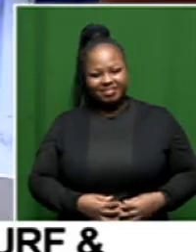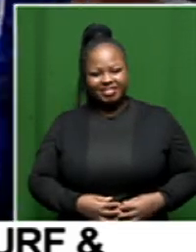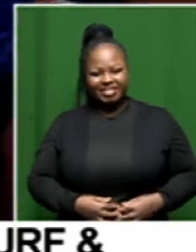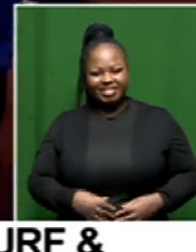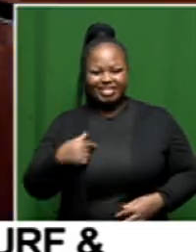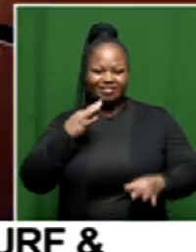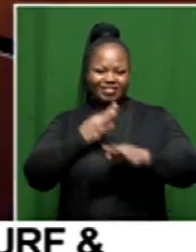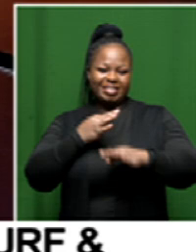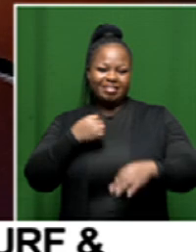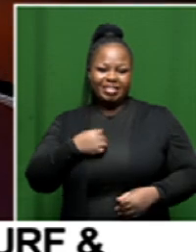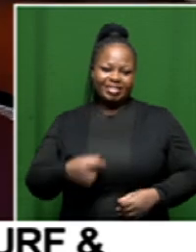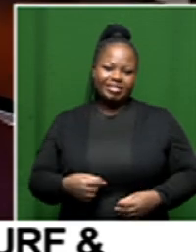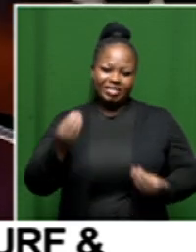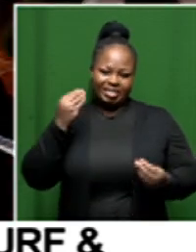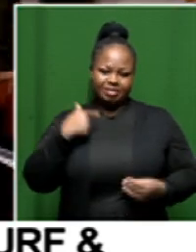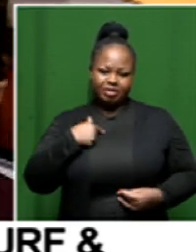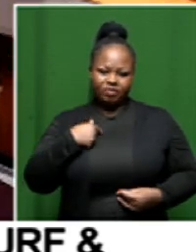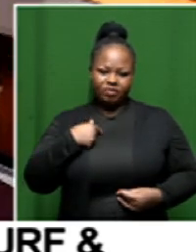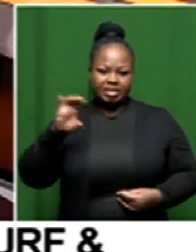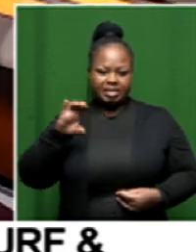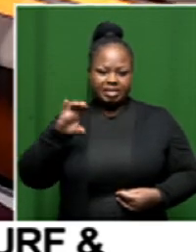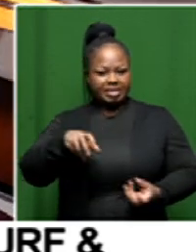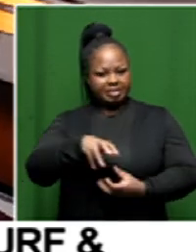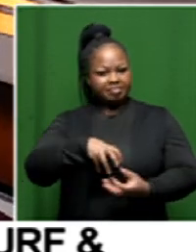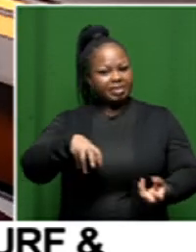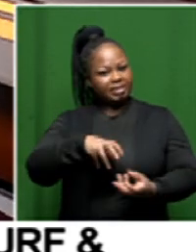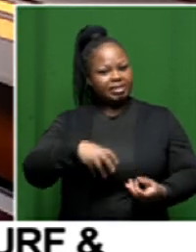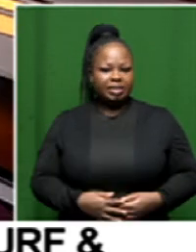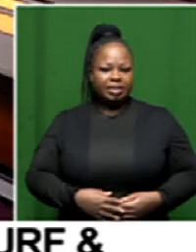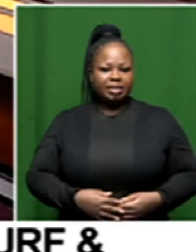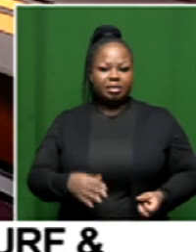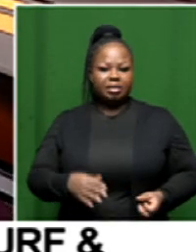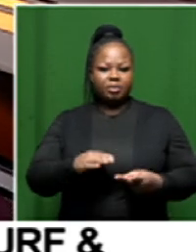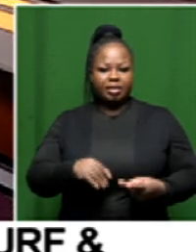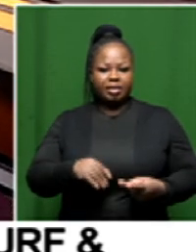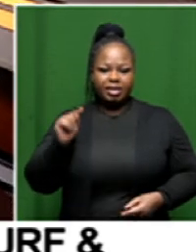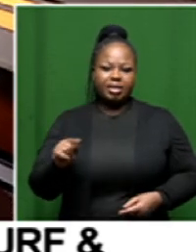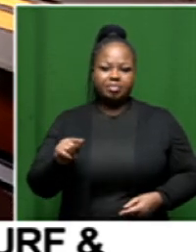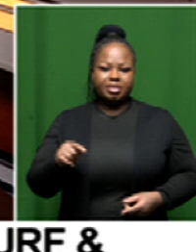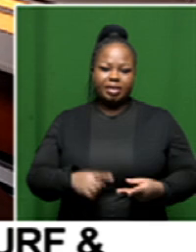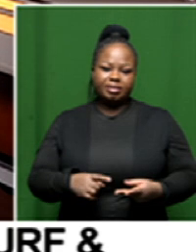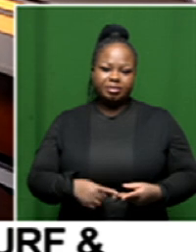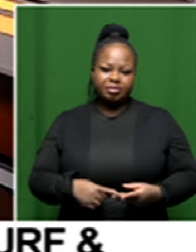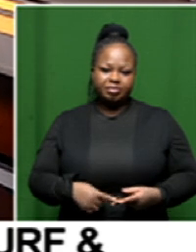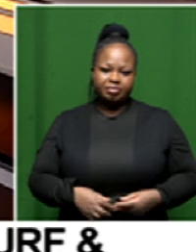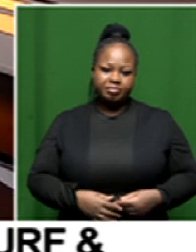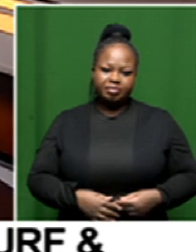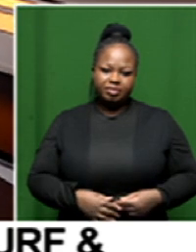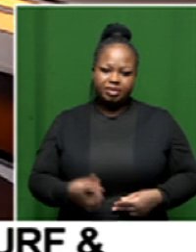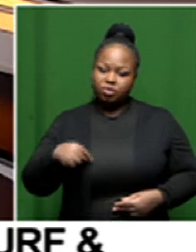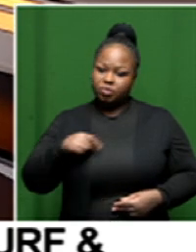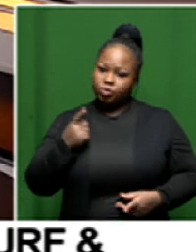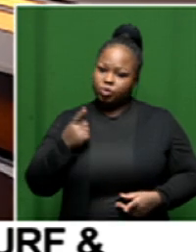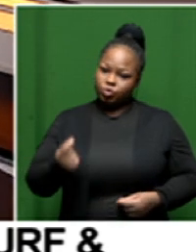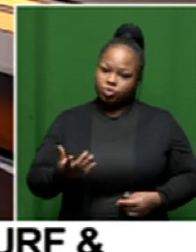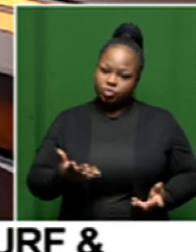Listen, my dad has taught me quite well. I mean, when it comes to spice mixing, I mean, he's been in the game for quite some time. So that's what we do. I've